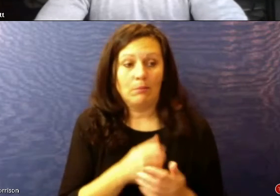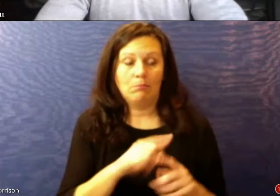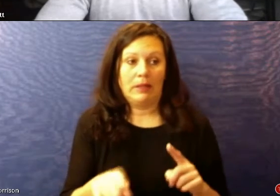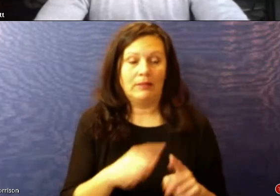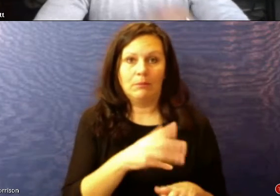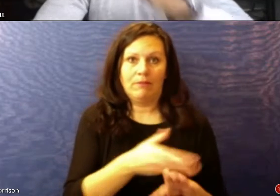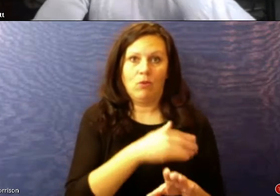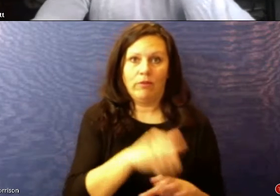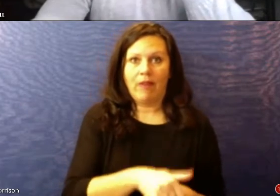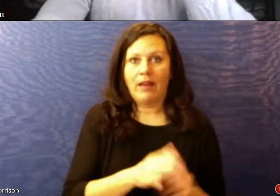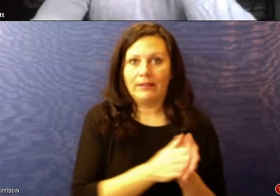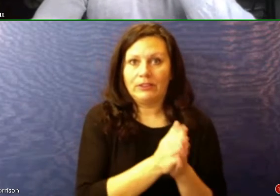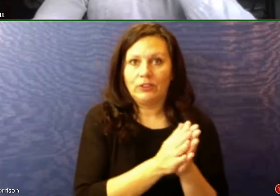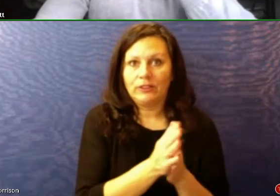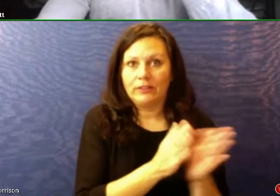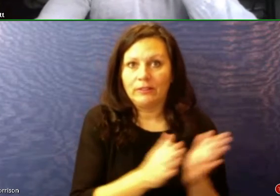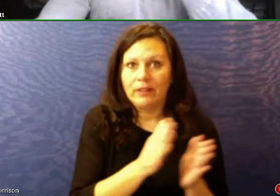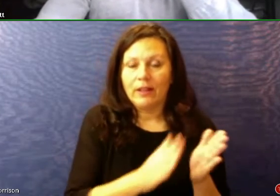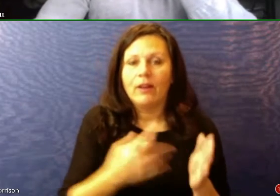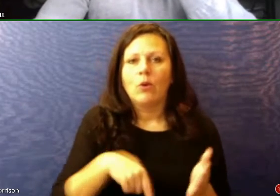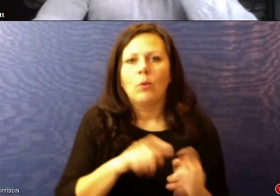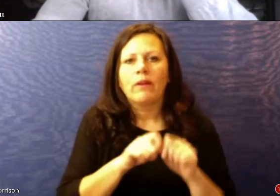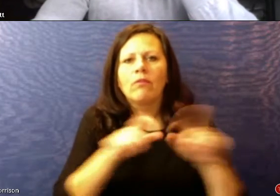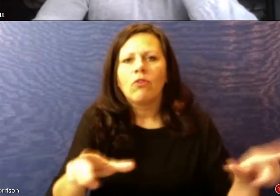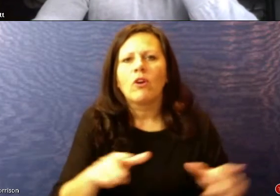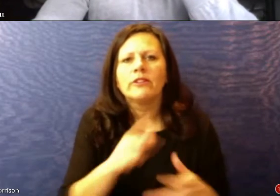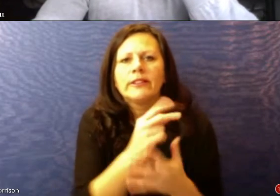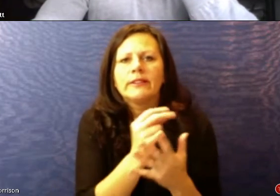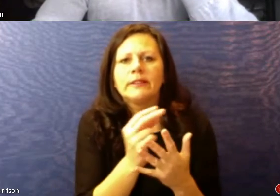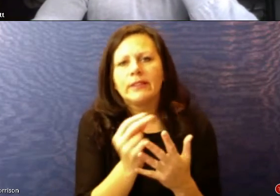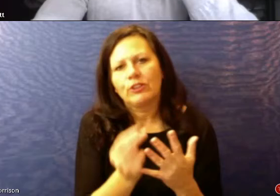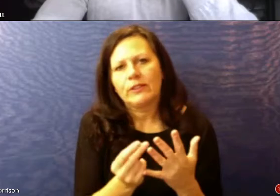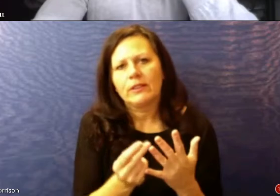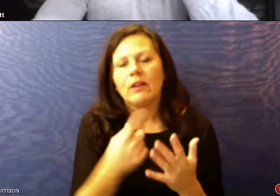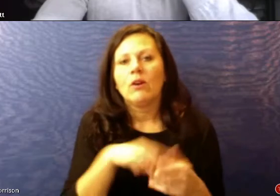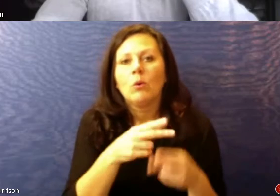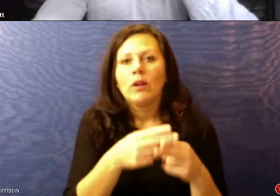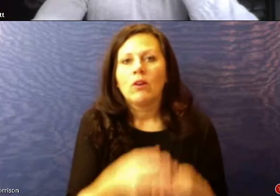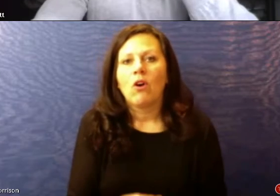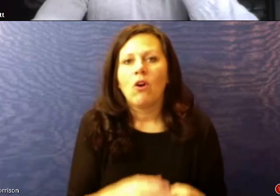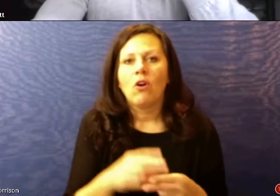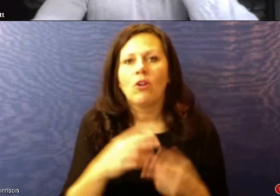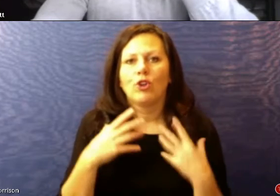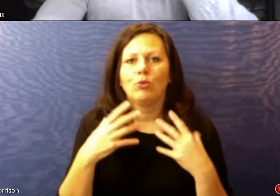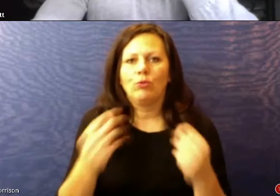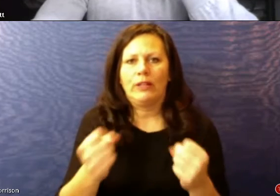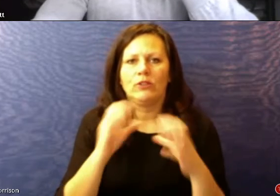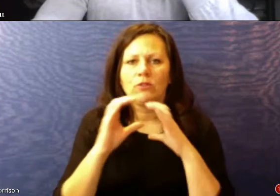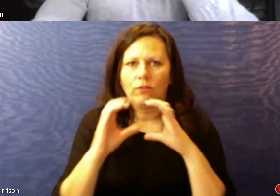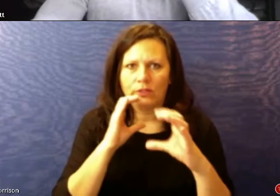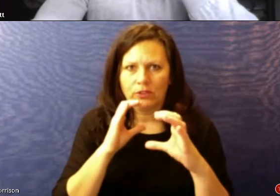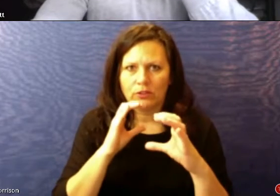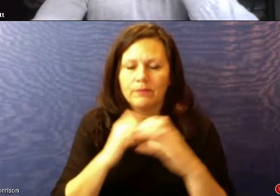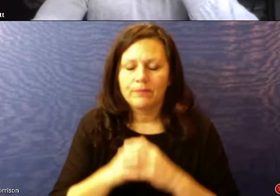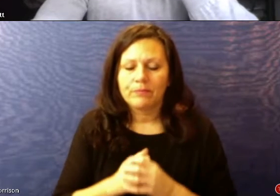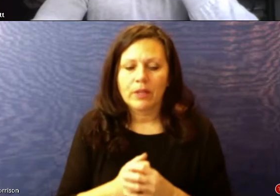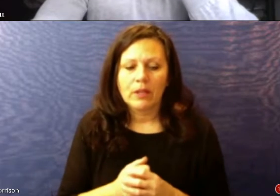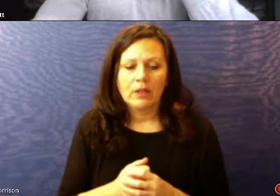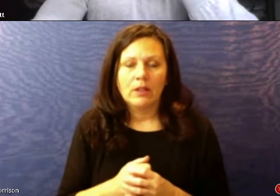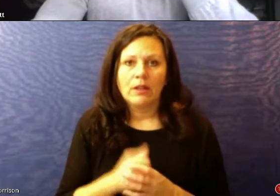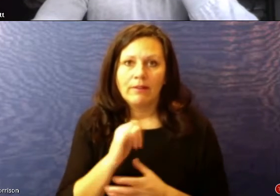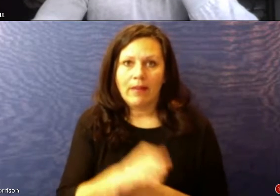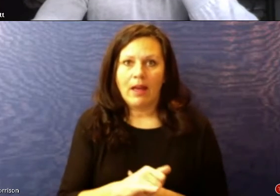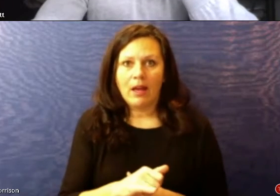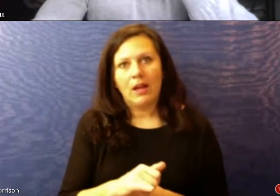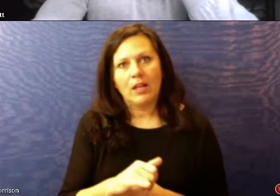we have launched a series that we called Courageous Conversations. And Courageous